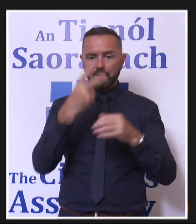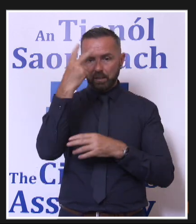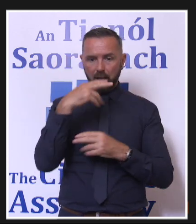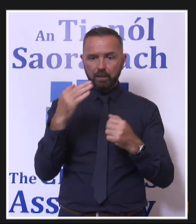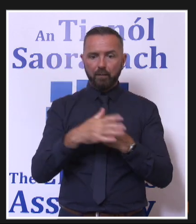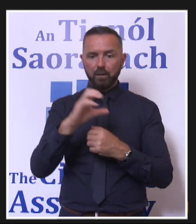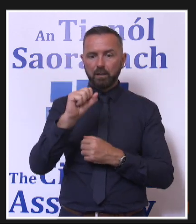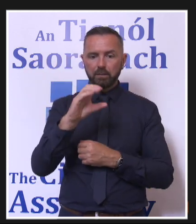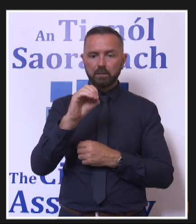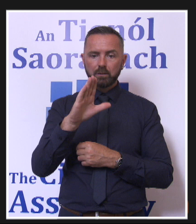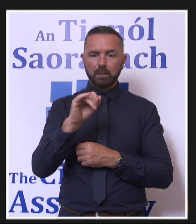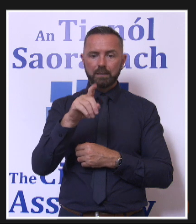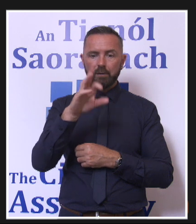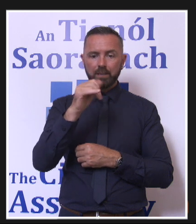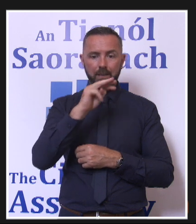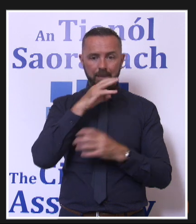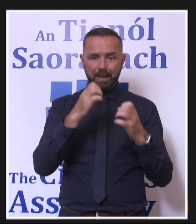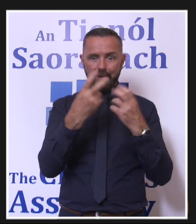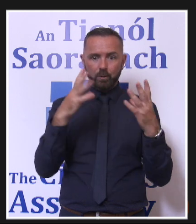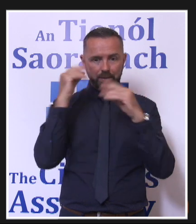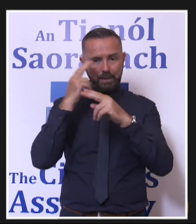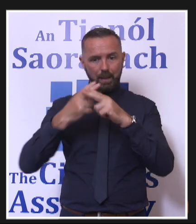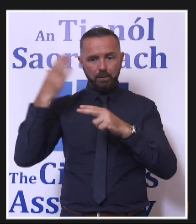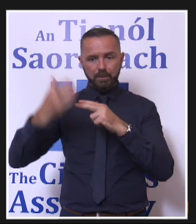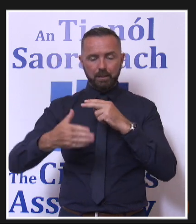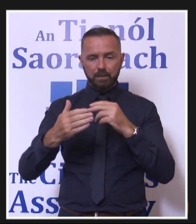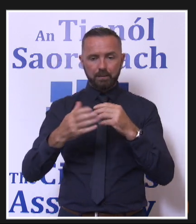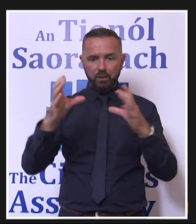Solidarity in Paris, and then we have a lot of tools and